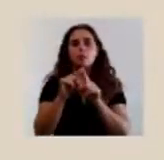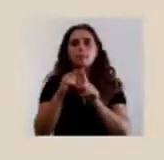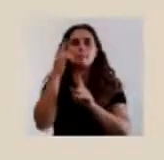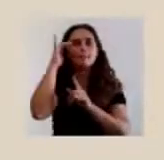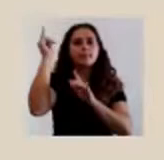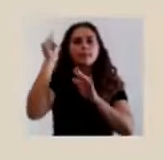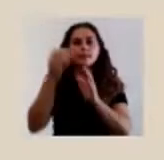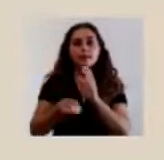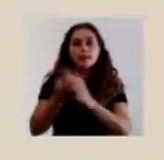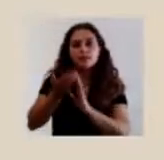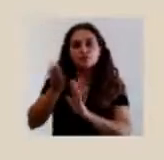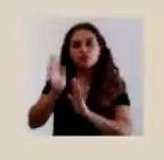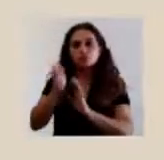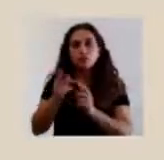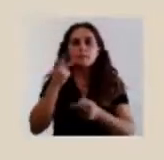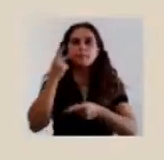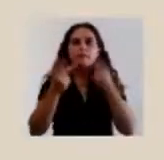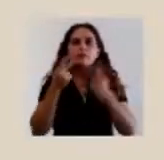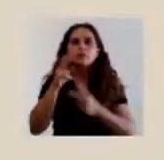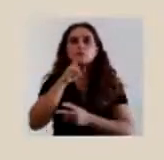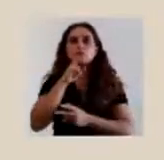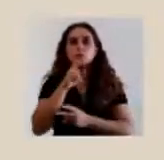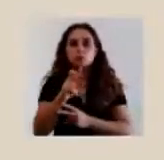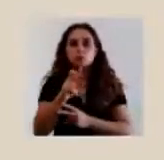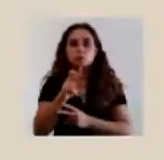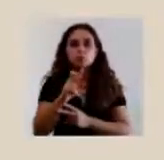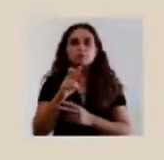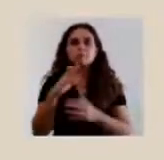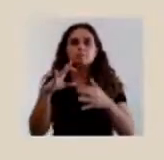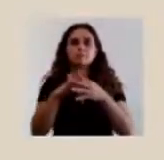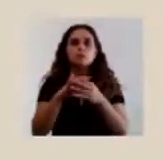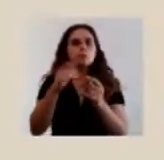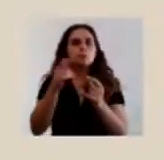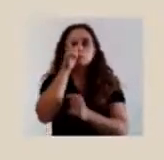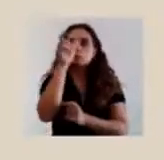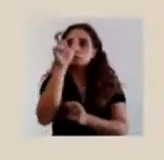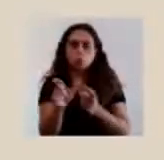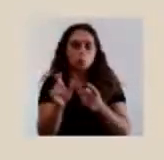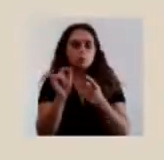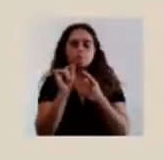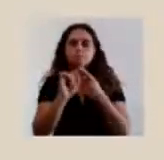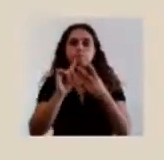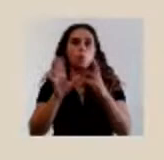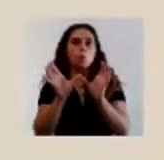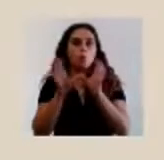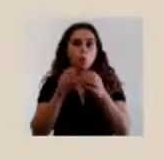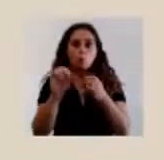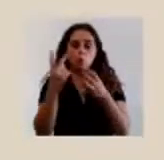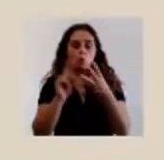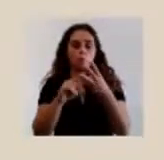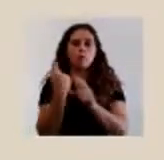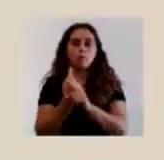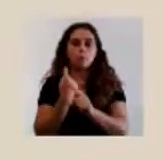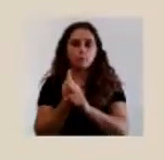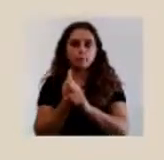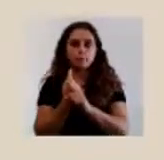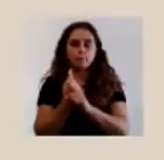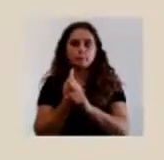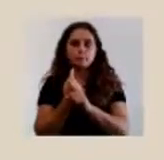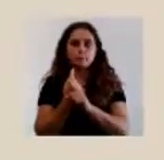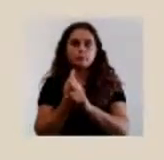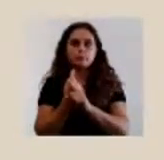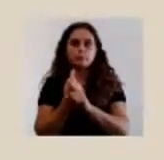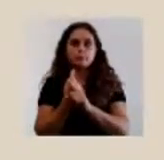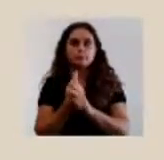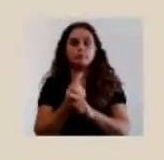preconceived and enduring evaluative response towards a particular person, group, or thing.